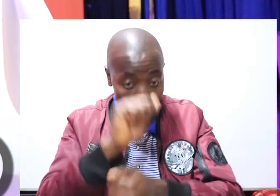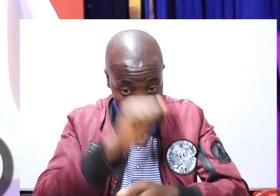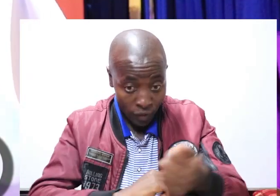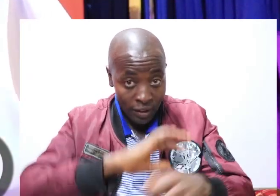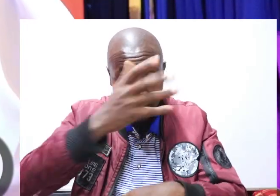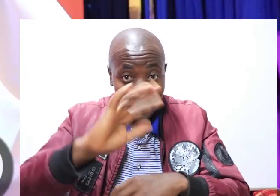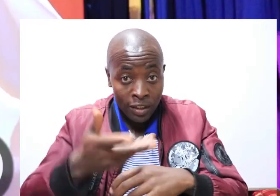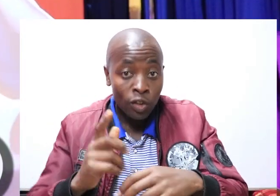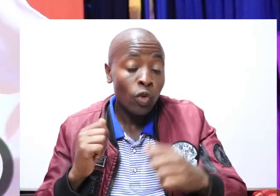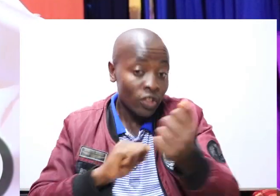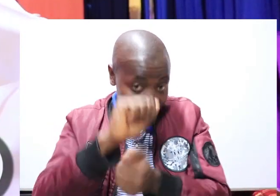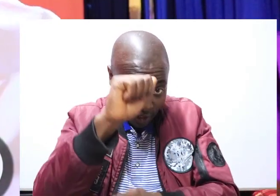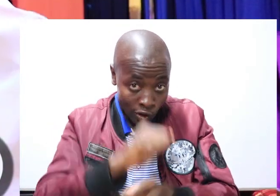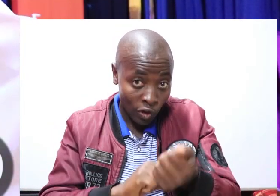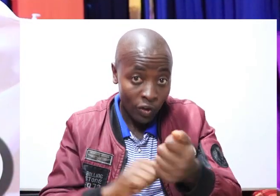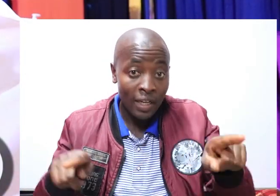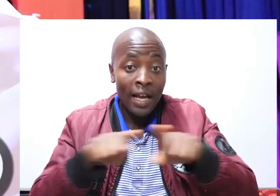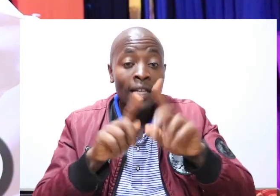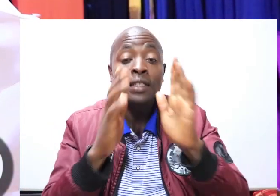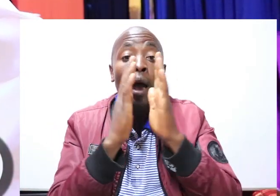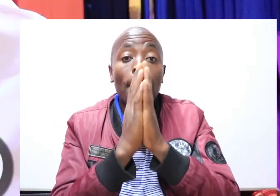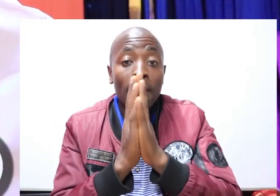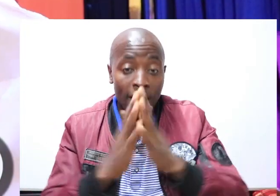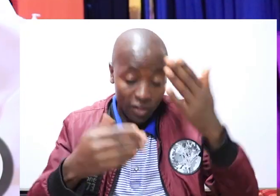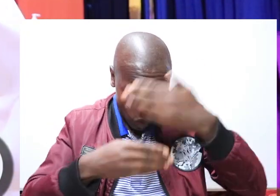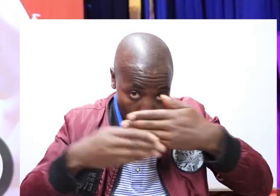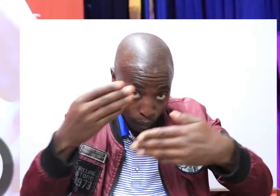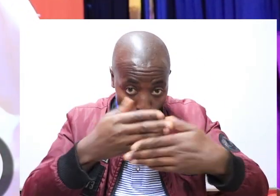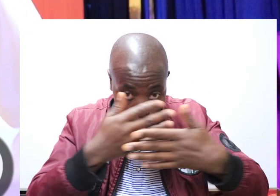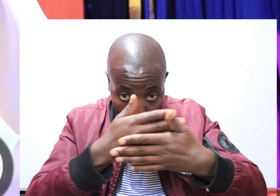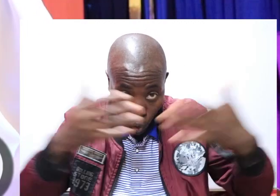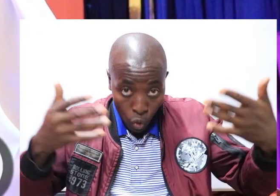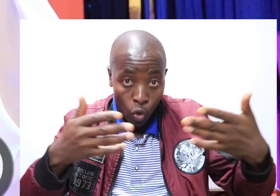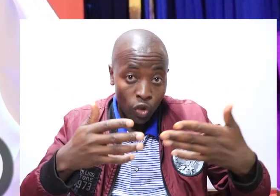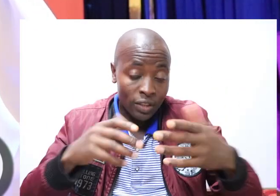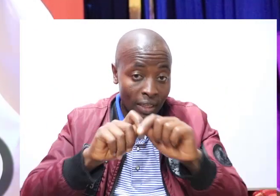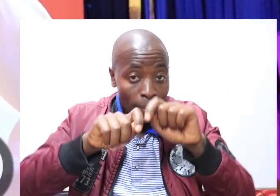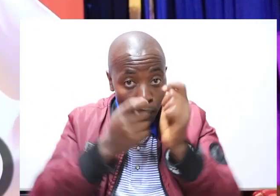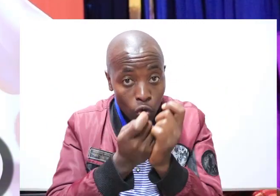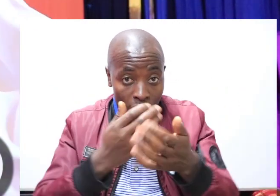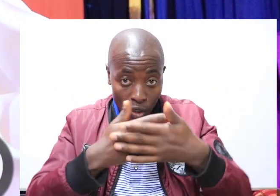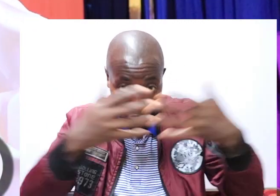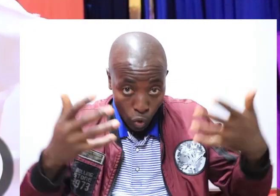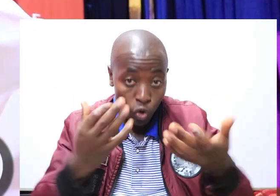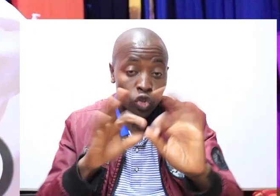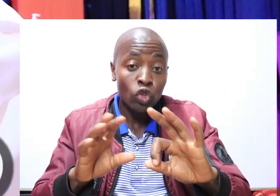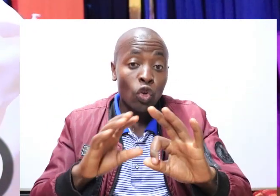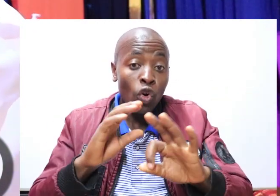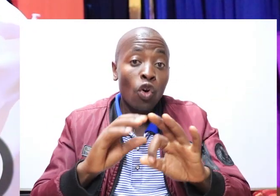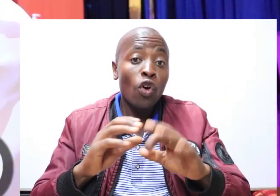was vulnerable. As intercessors, we build walls by repairing the broken walls of morality